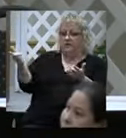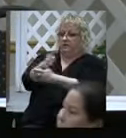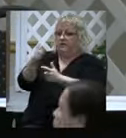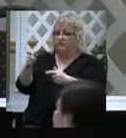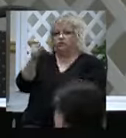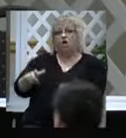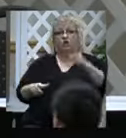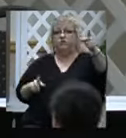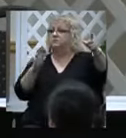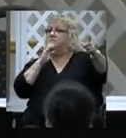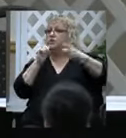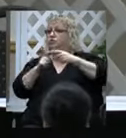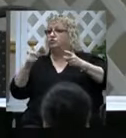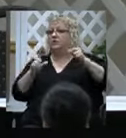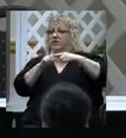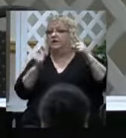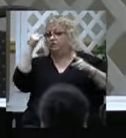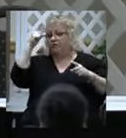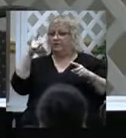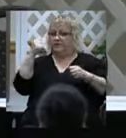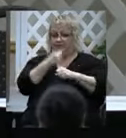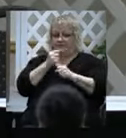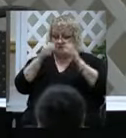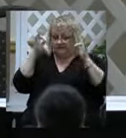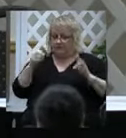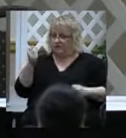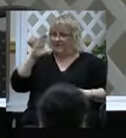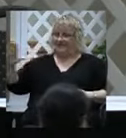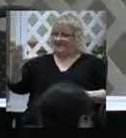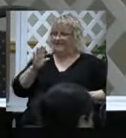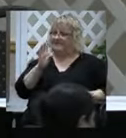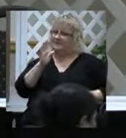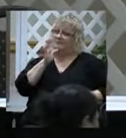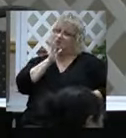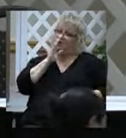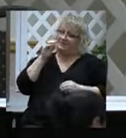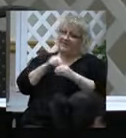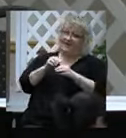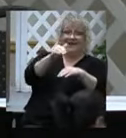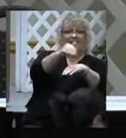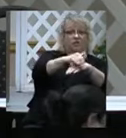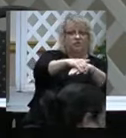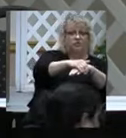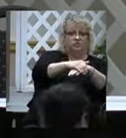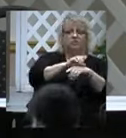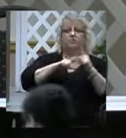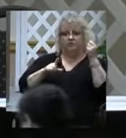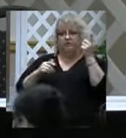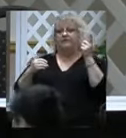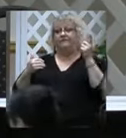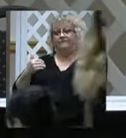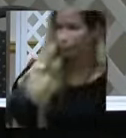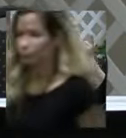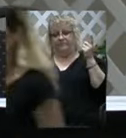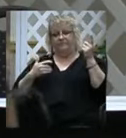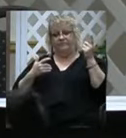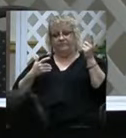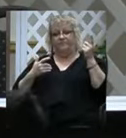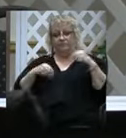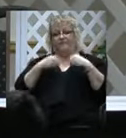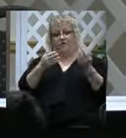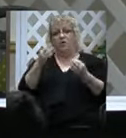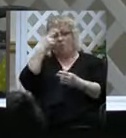the judge, because the judge cannot make a decision without understanding what that person is saying. But we do have we do